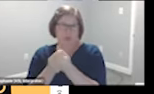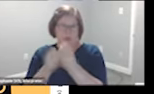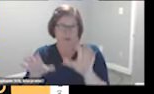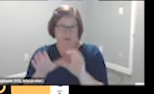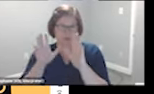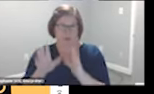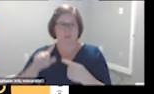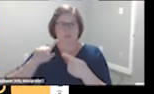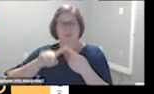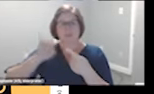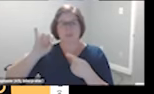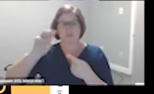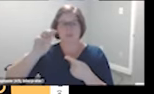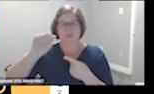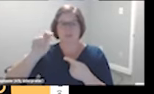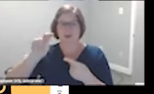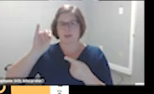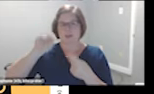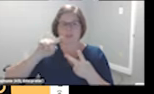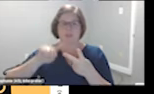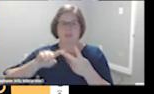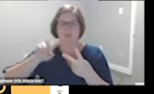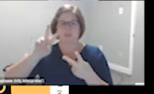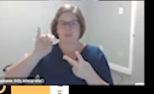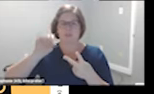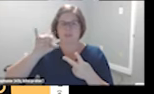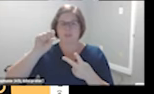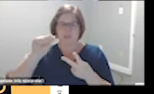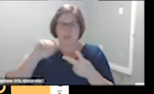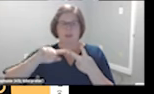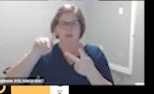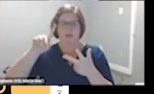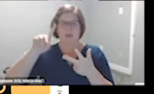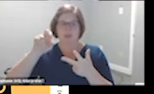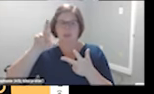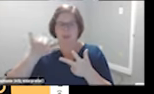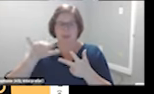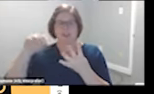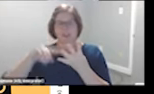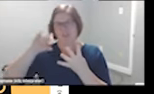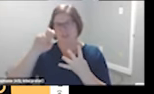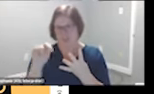Gray, Jen White Johnson, and Kay. Thank you very much for your time,